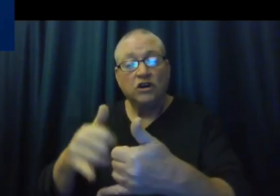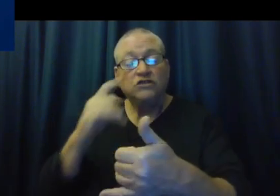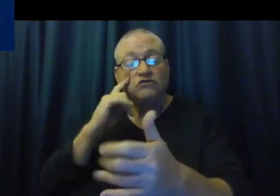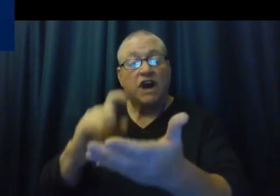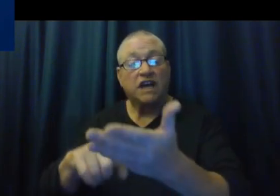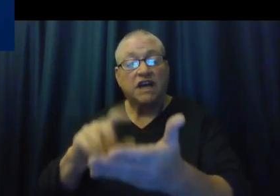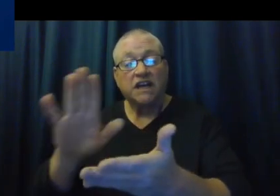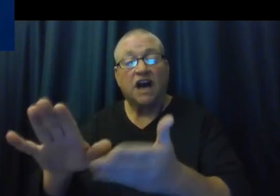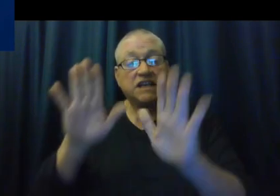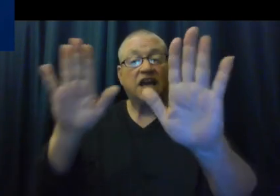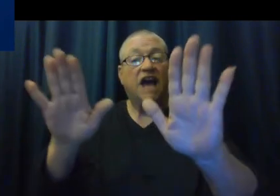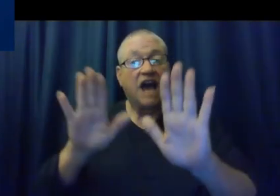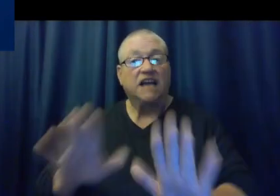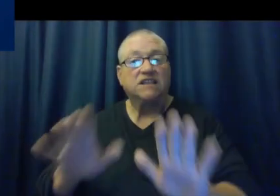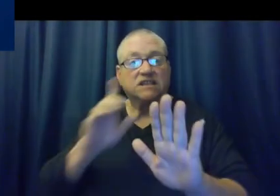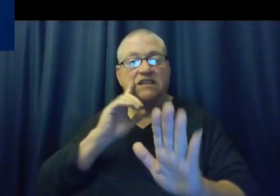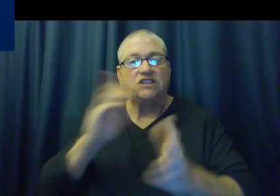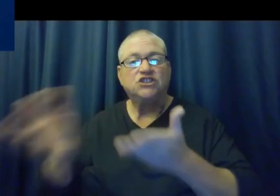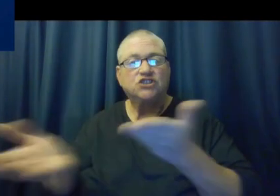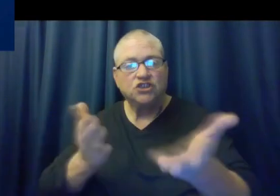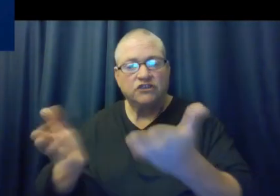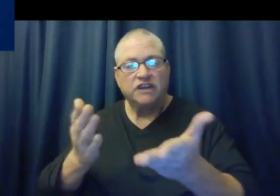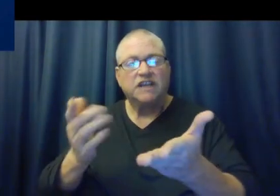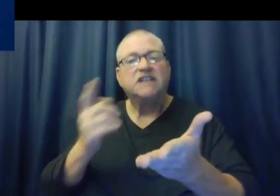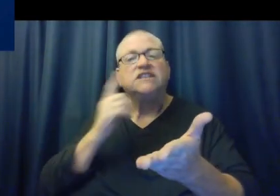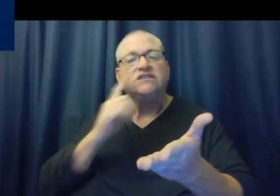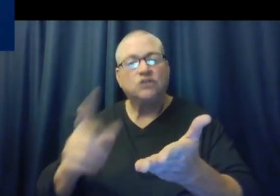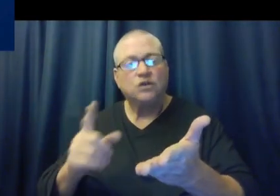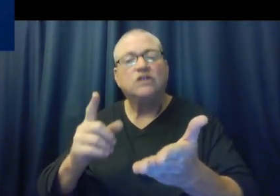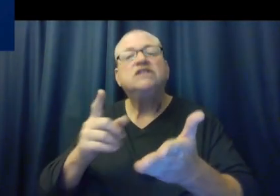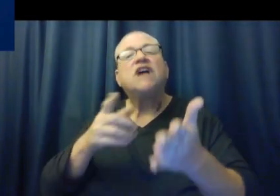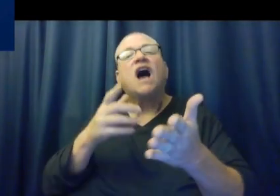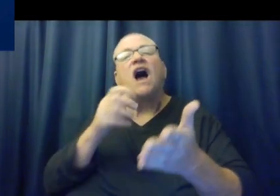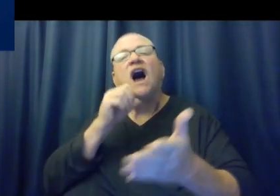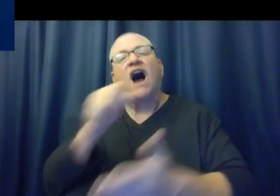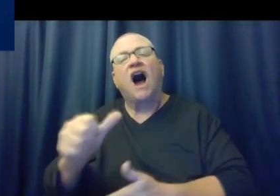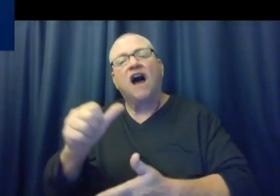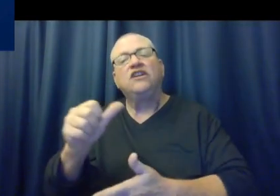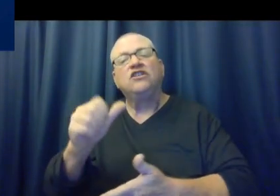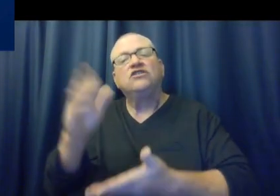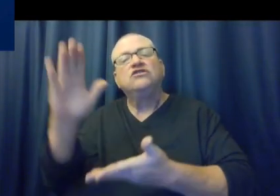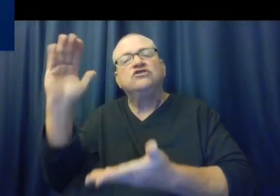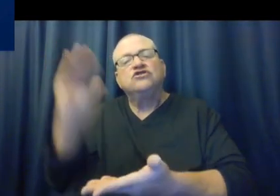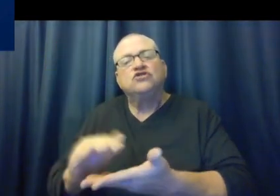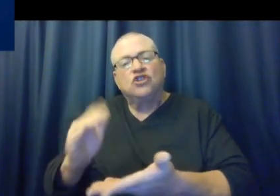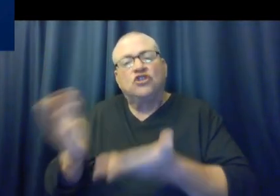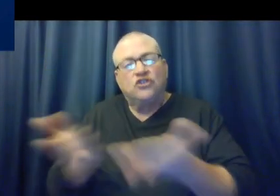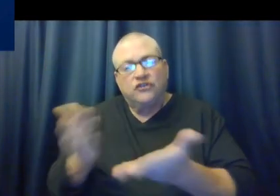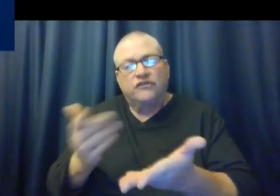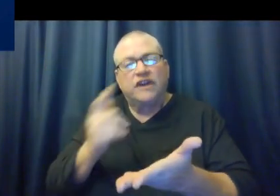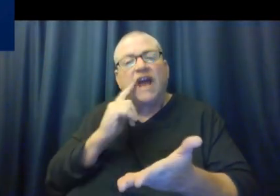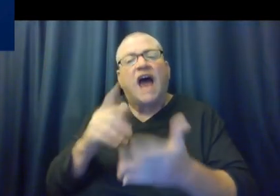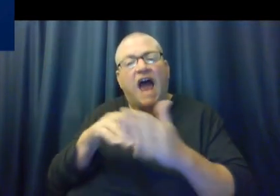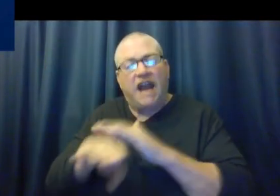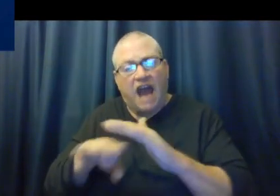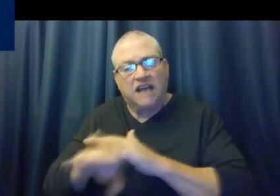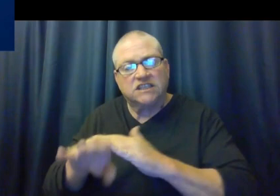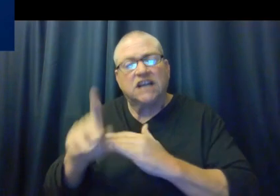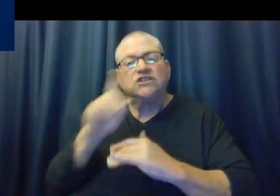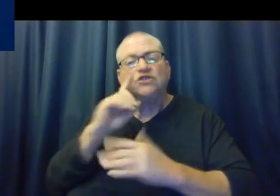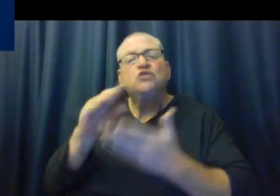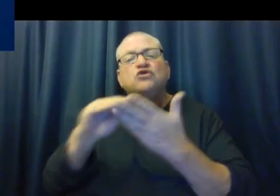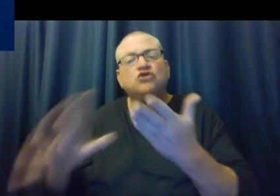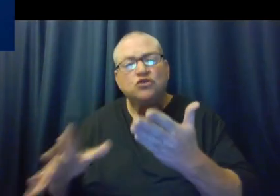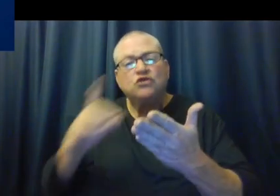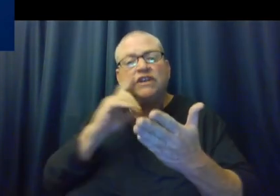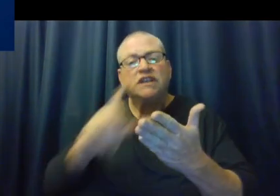service for her efforts to create systems for underrepresented and underserved students to access higher education.